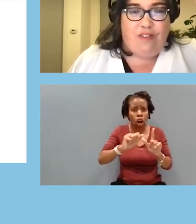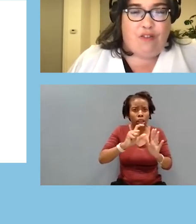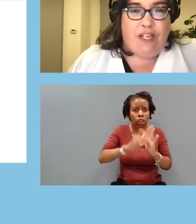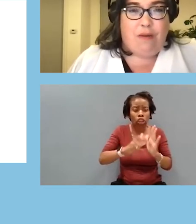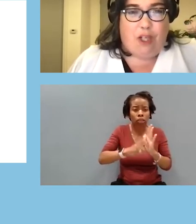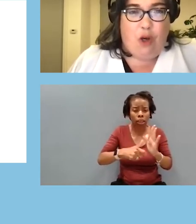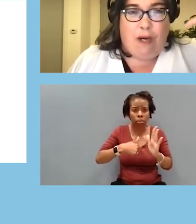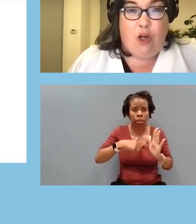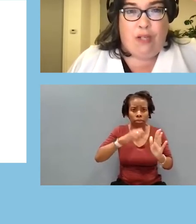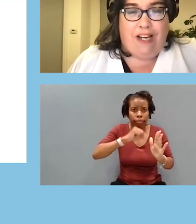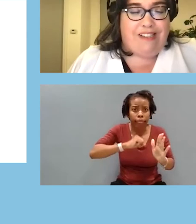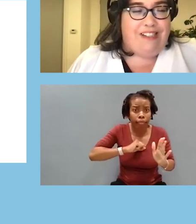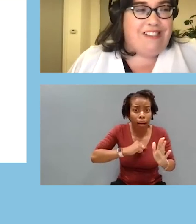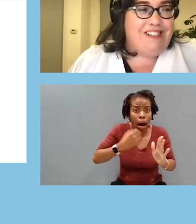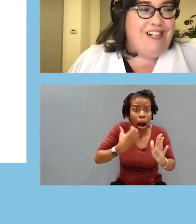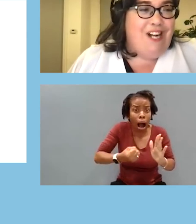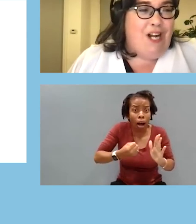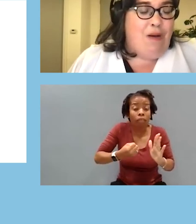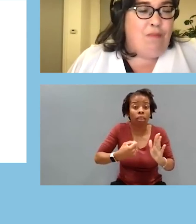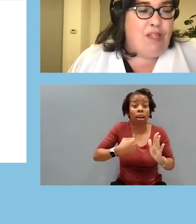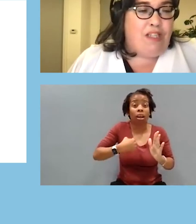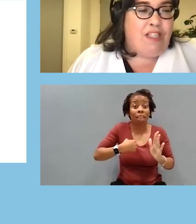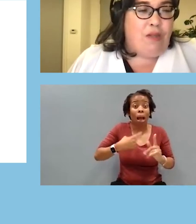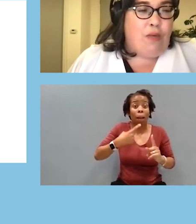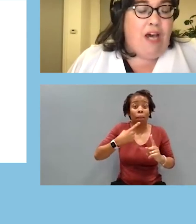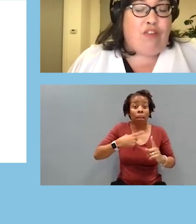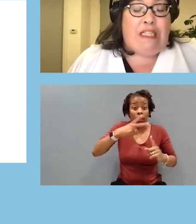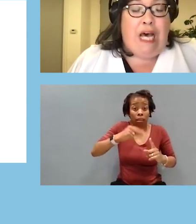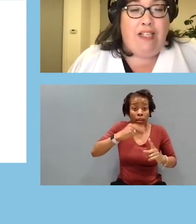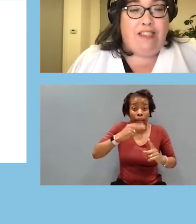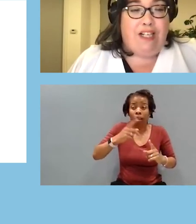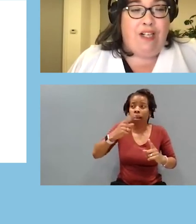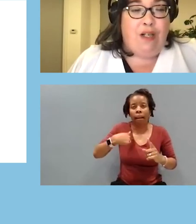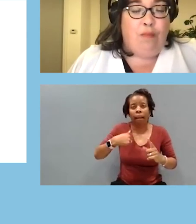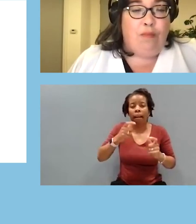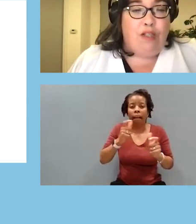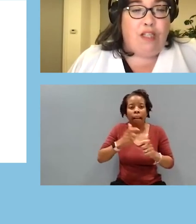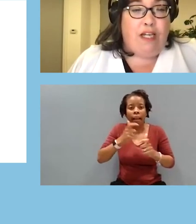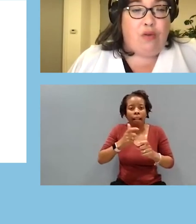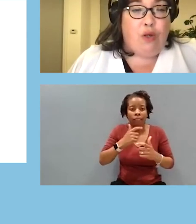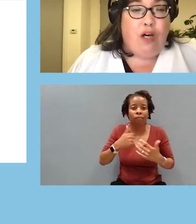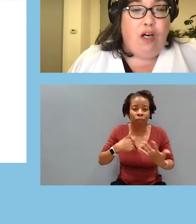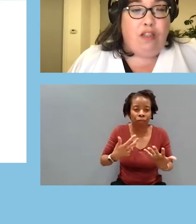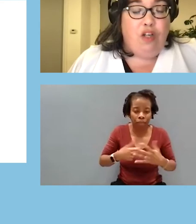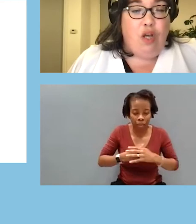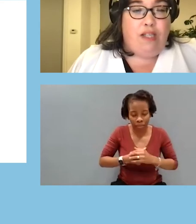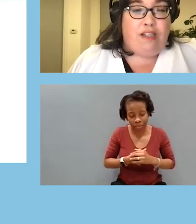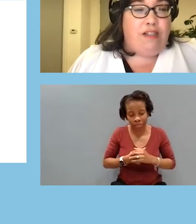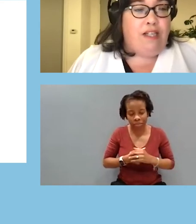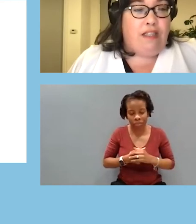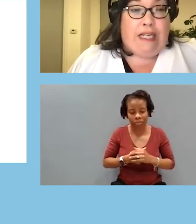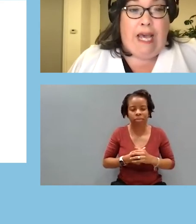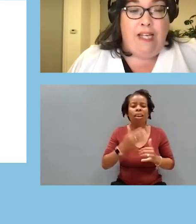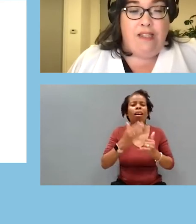to self-narrate with my own access. We have the last title card